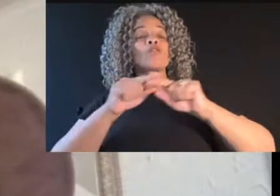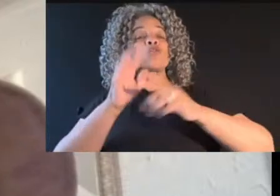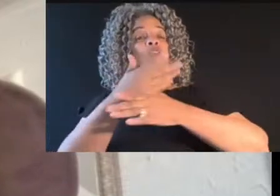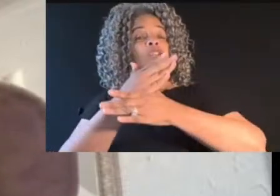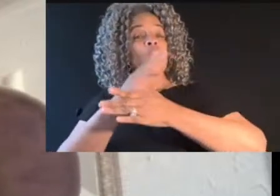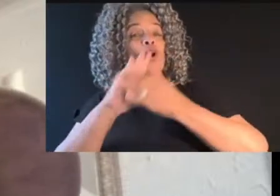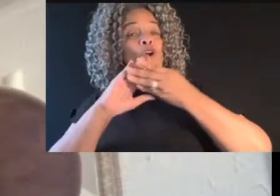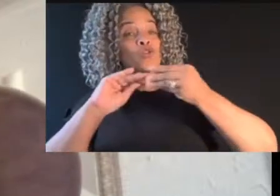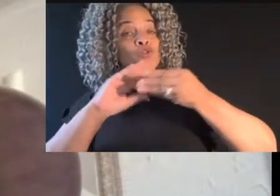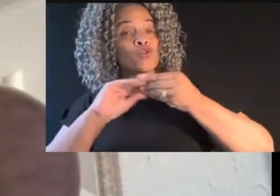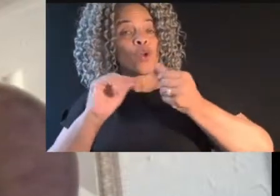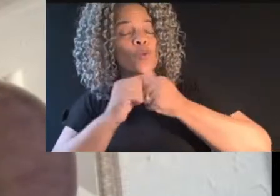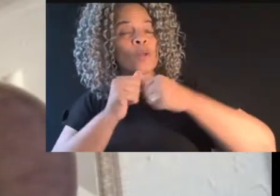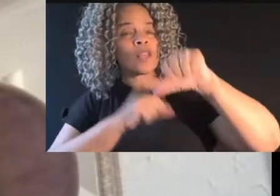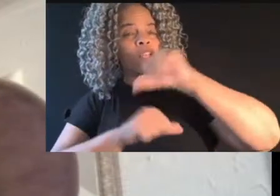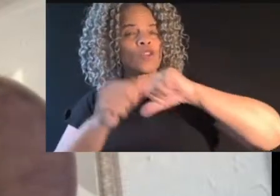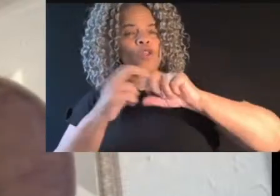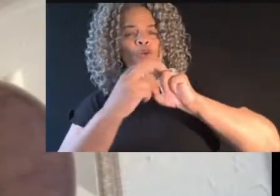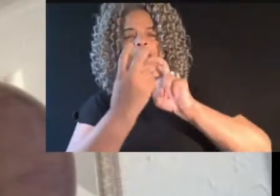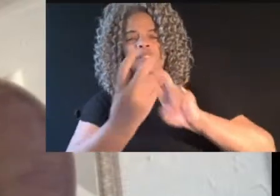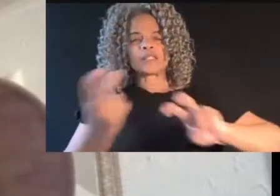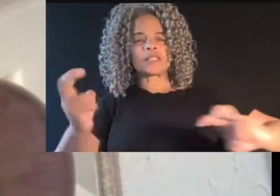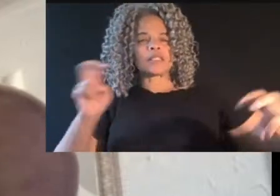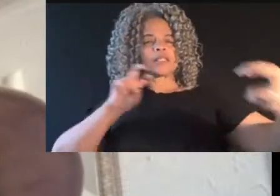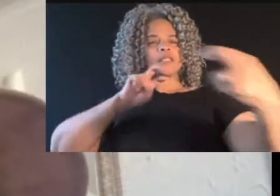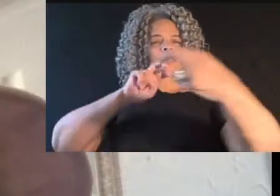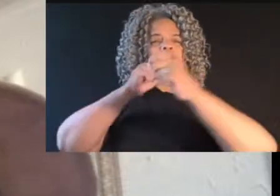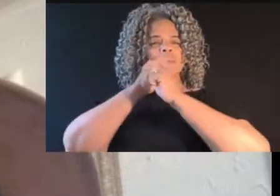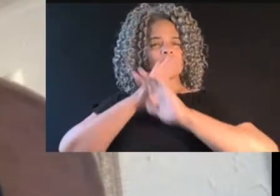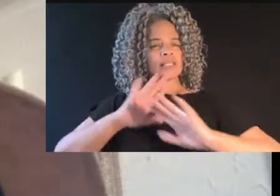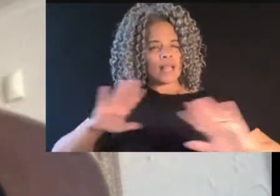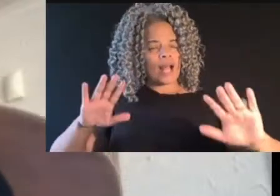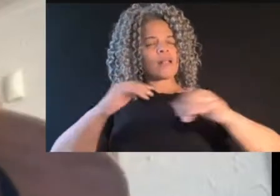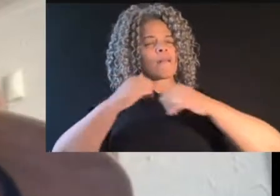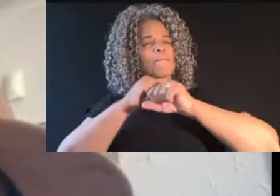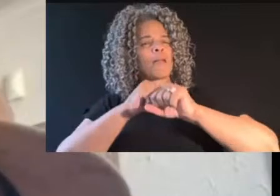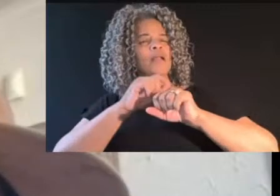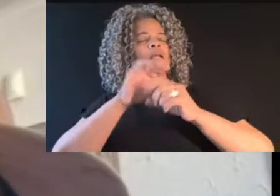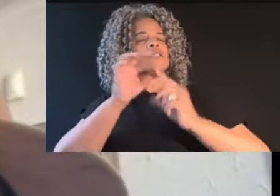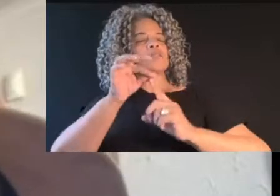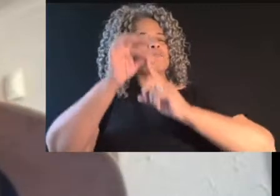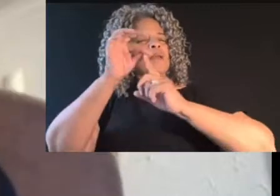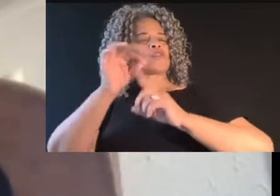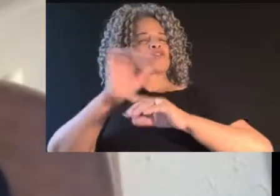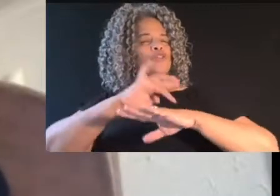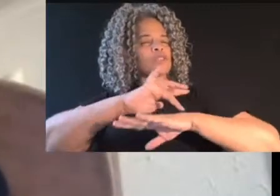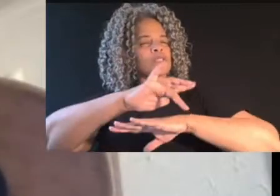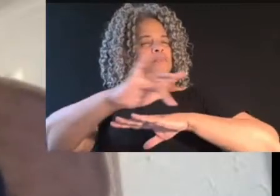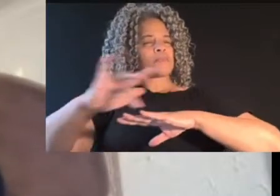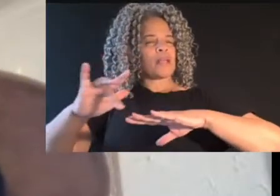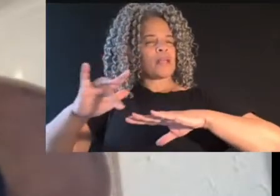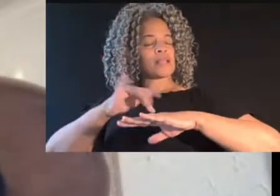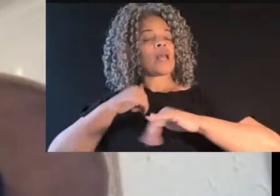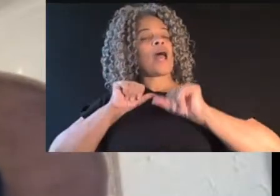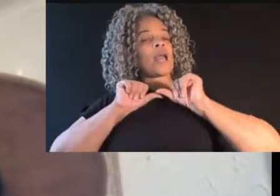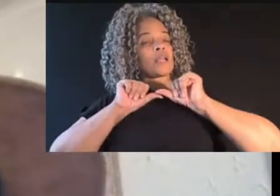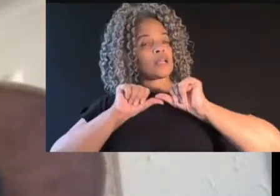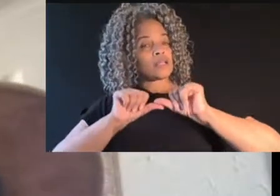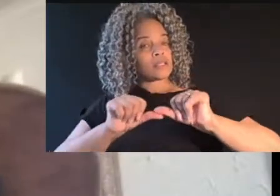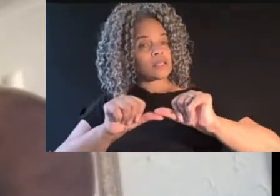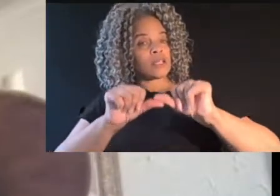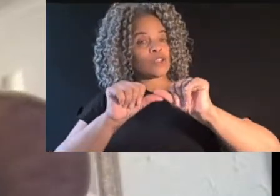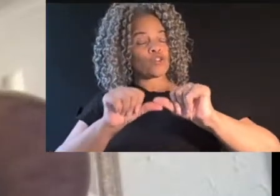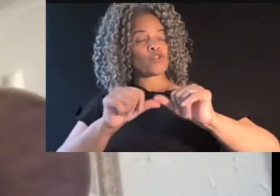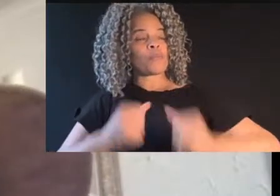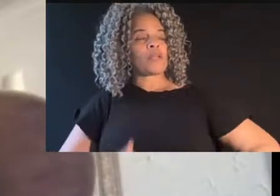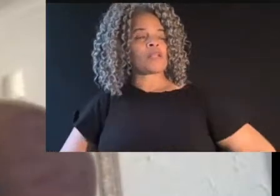or just sit in silence with other sisters really does create a special and sacred space. And I continue to be